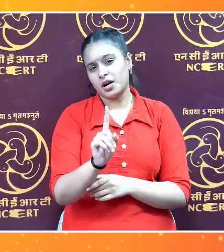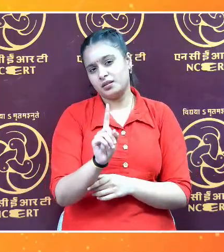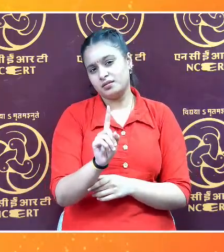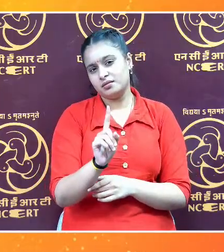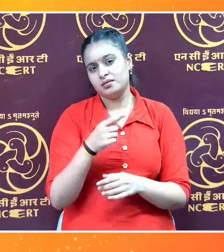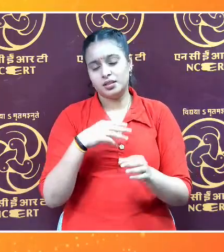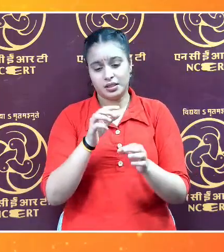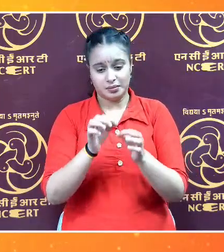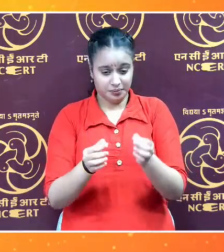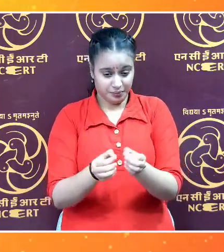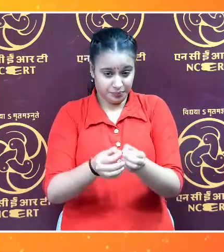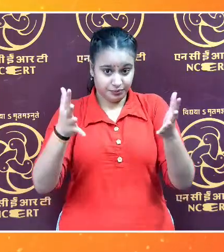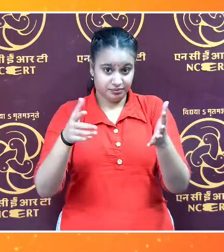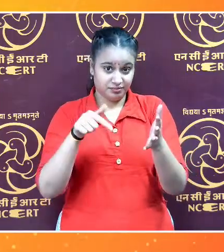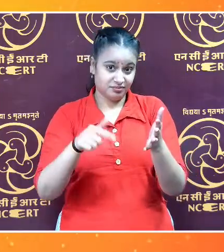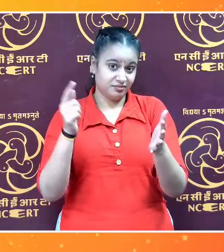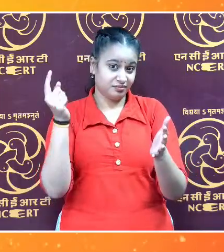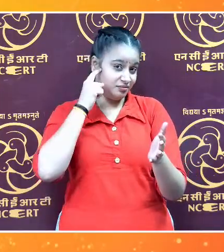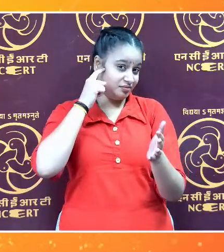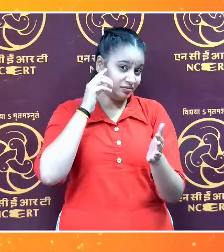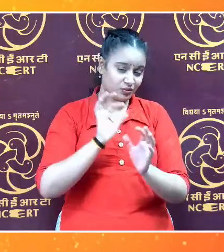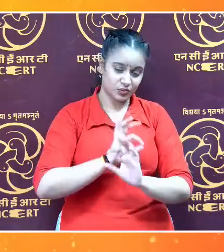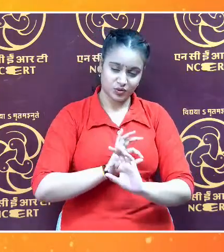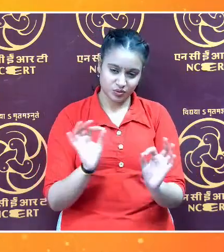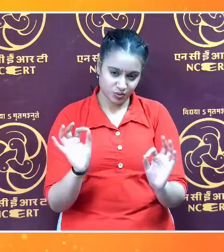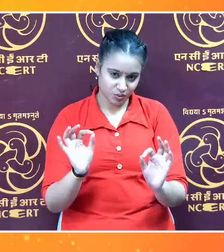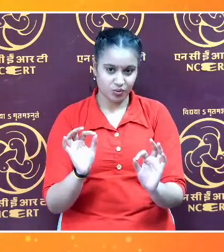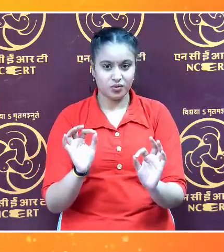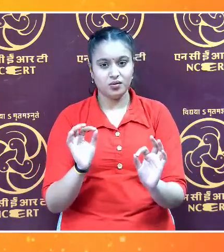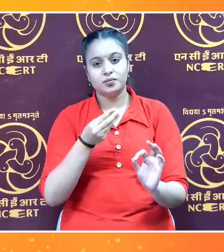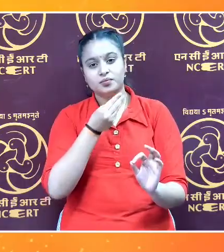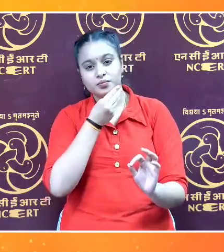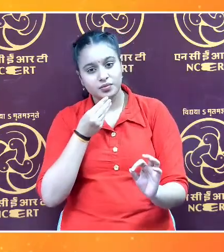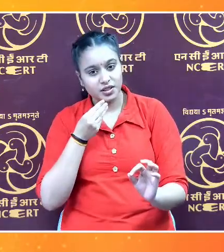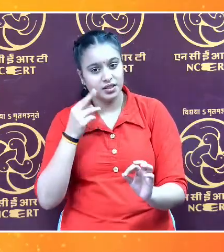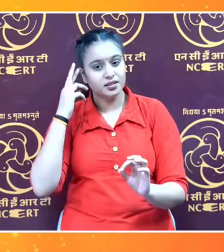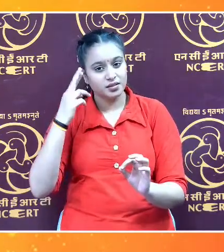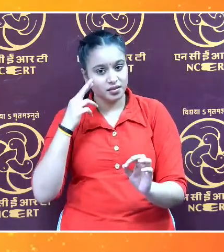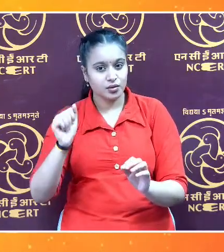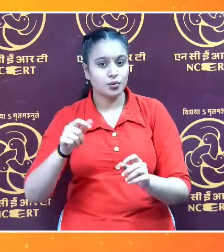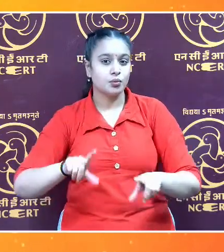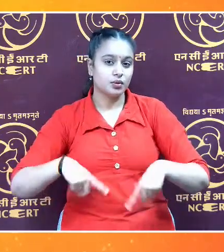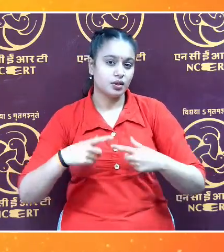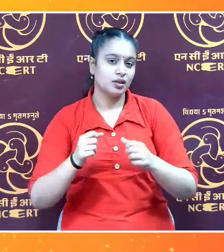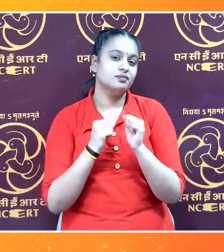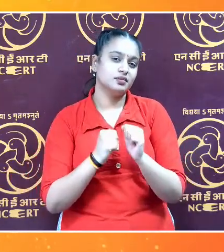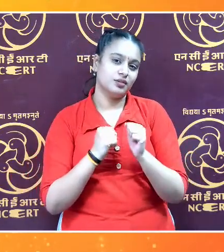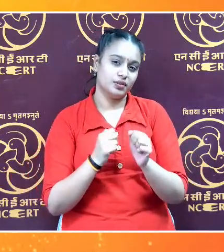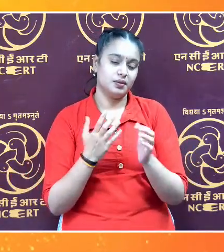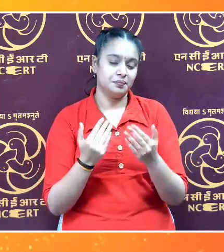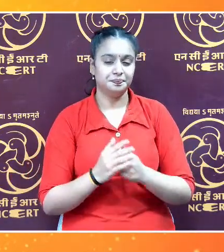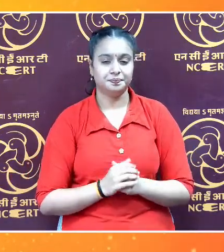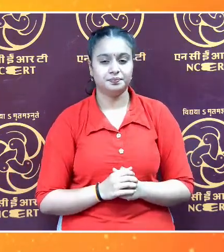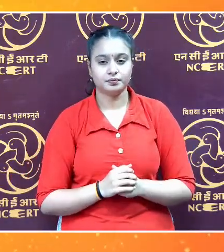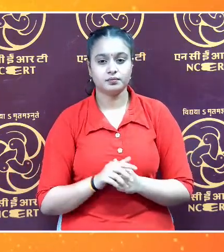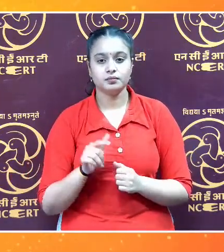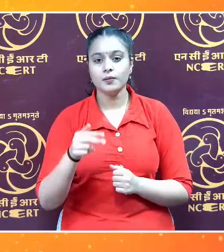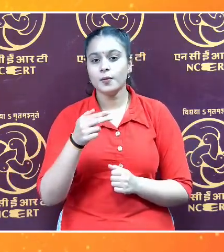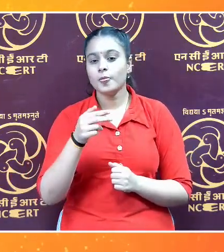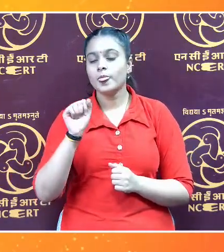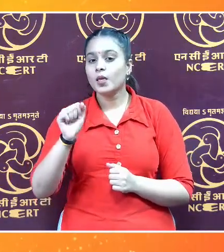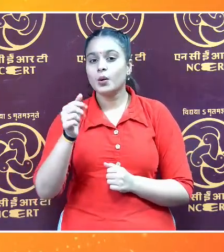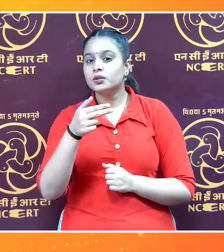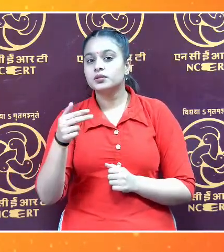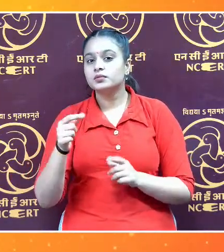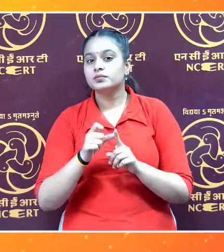just bursting big crackers and making Yeah. these life difficult for these So animals. what's the name of your pet, by